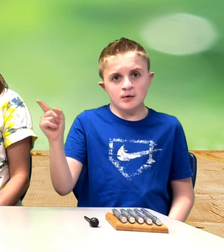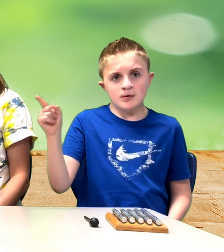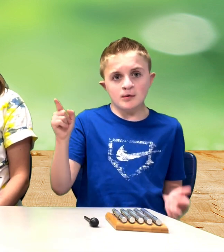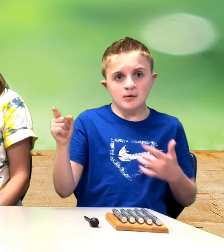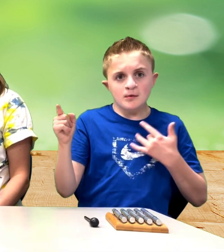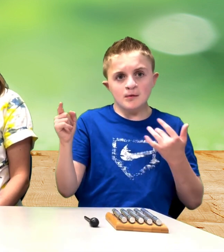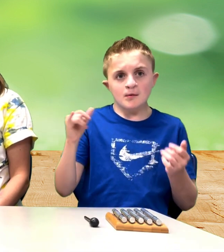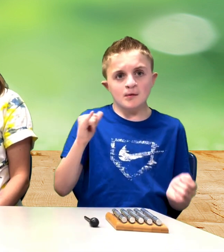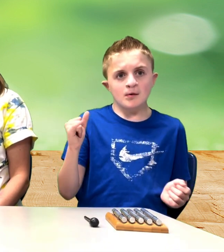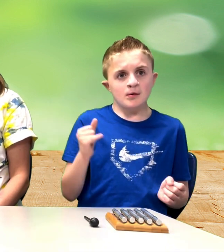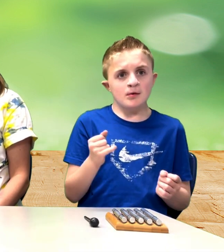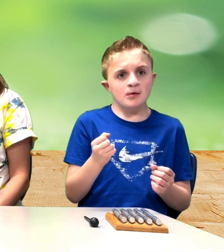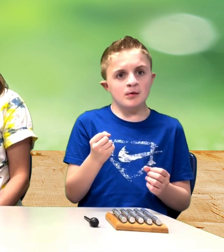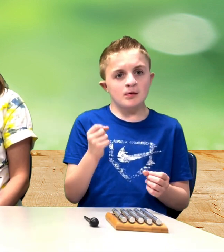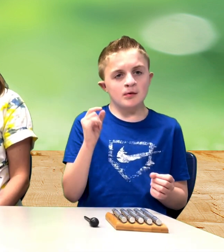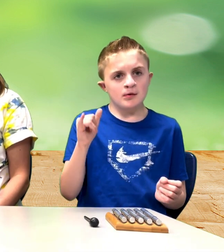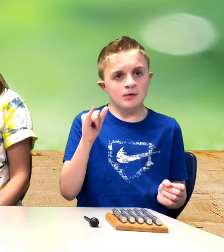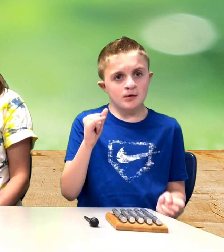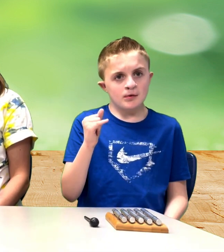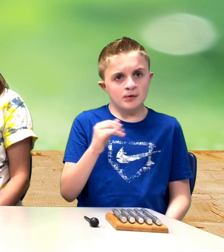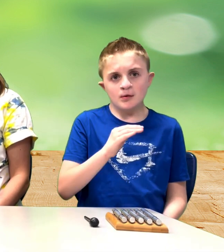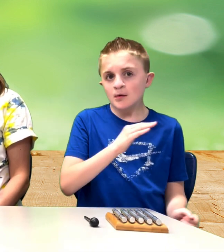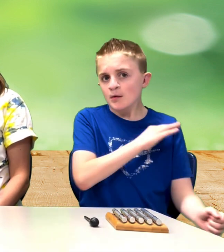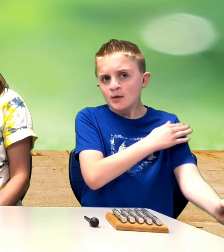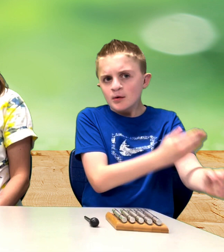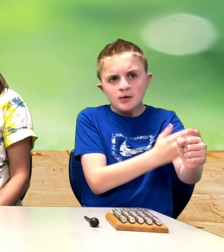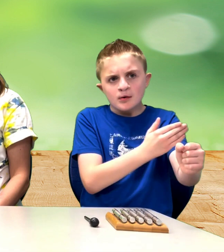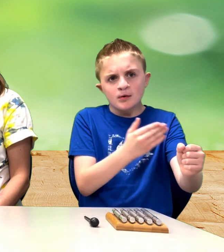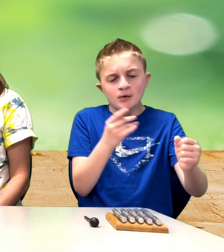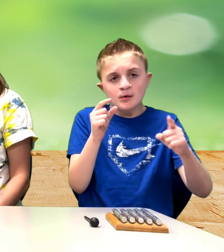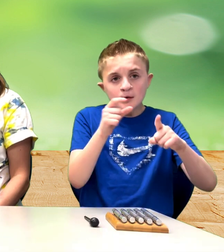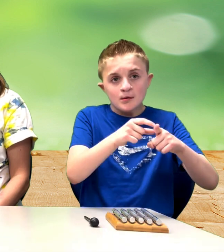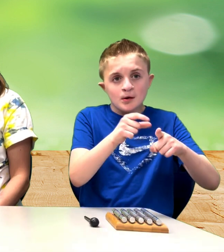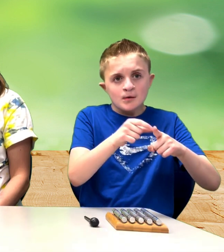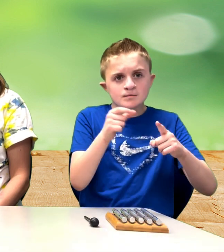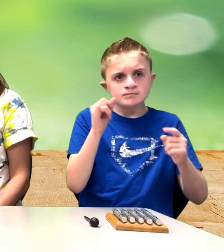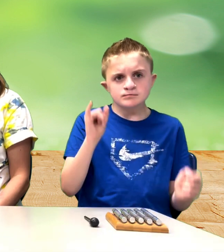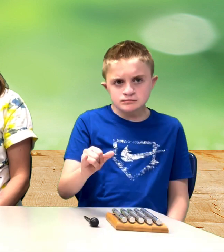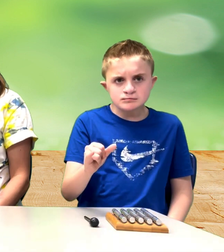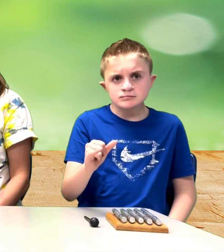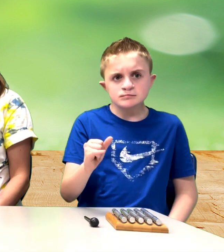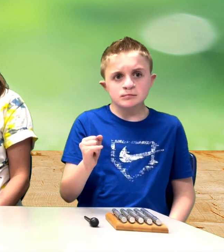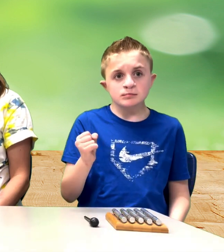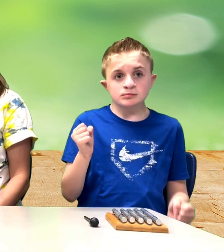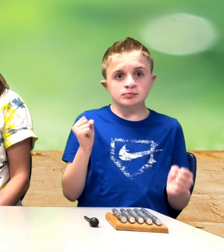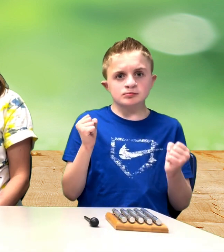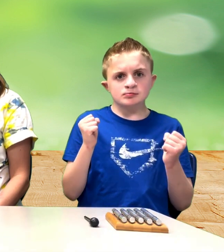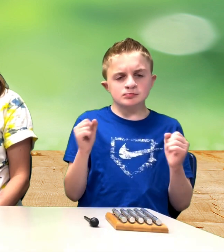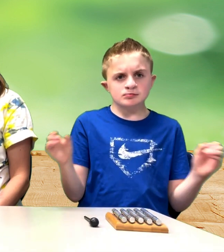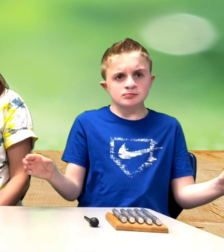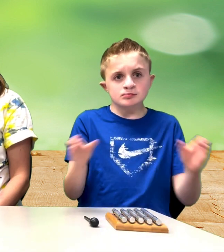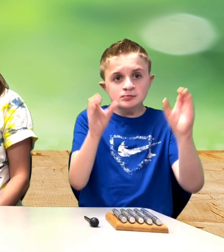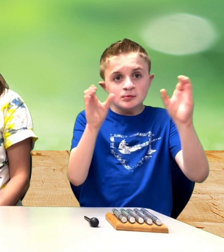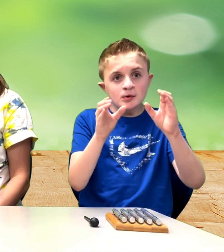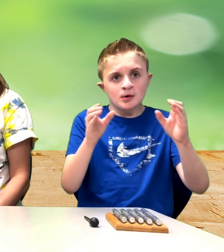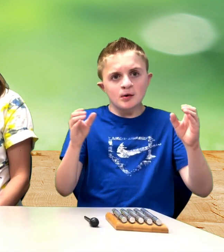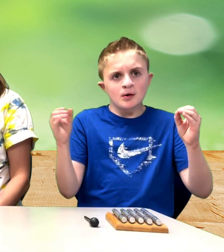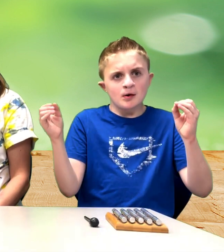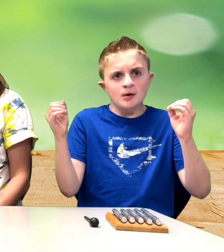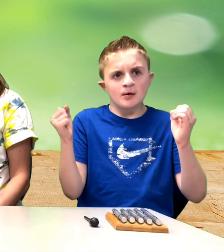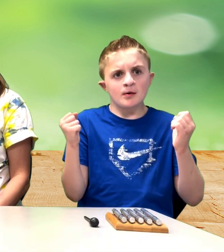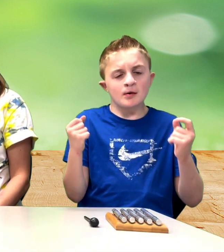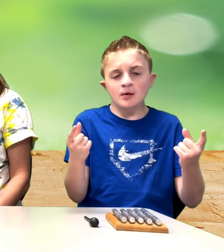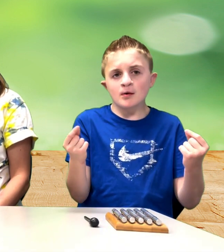They become your actions. Watch your actions. They become